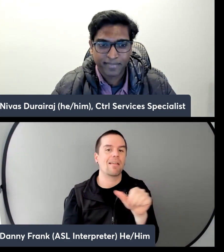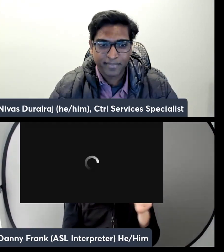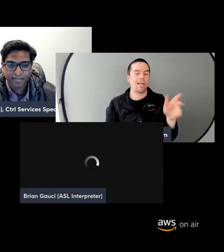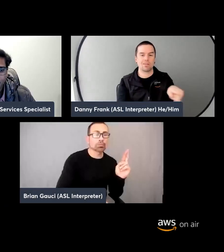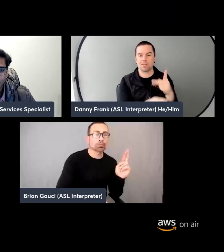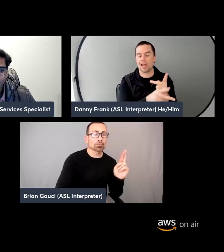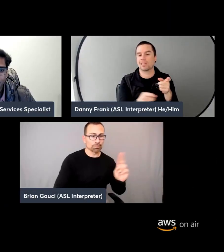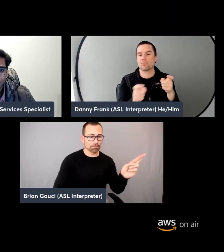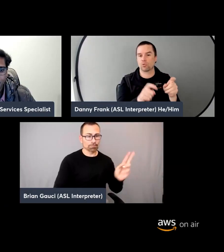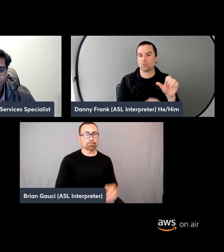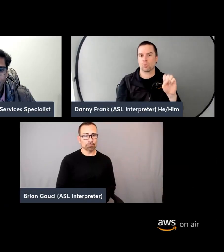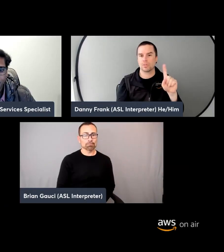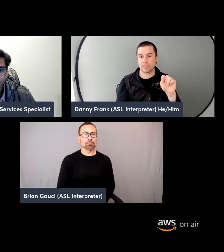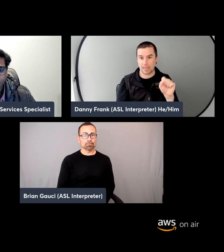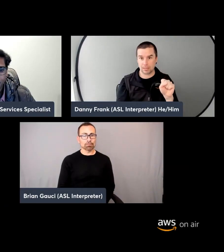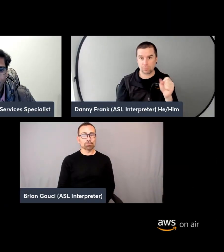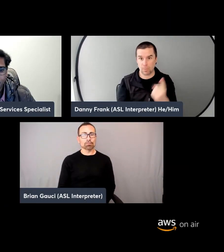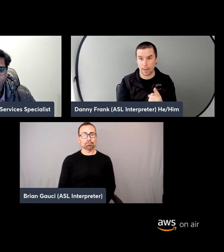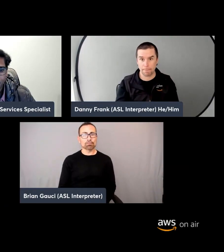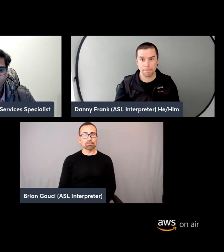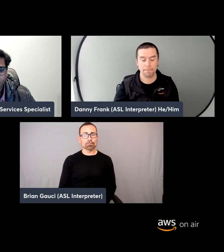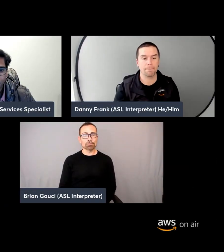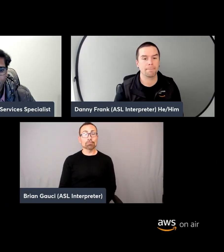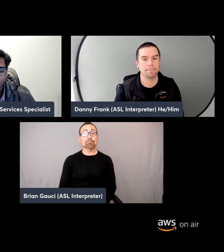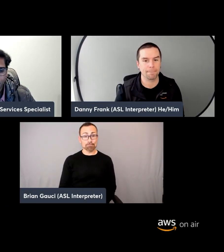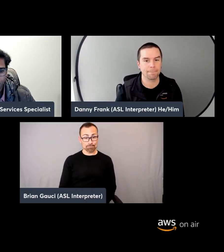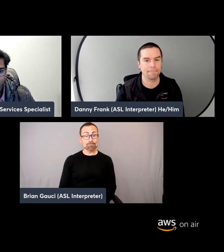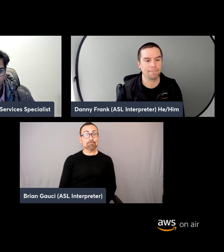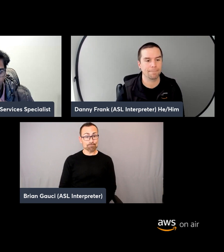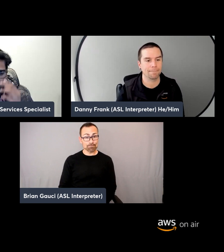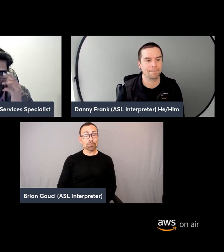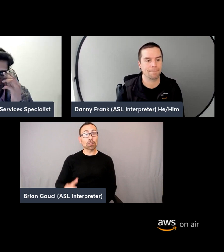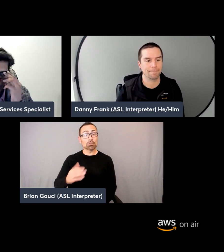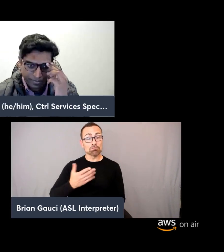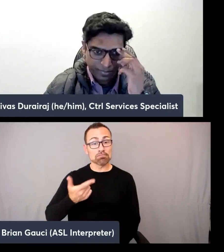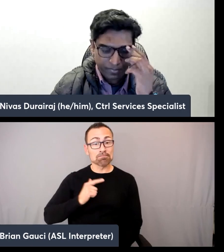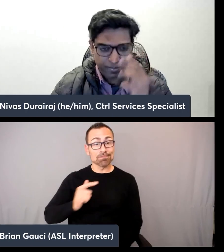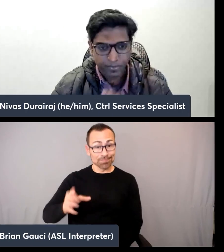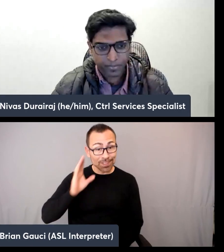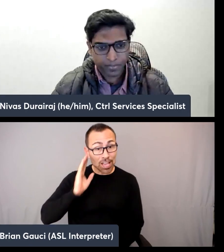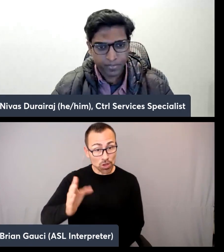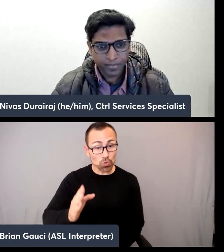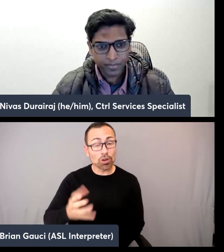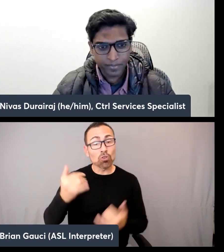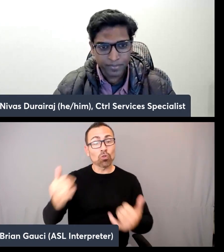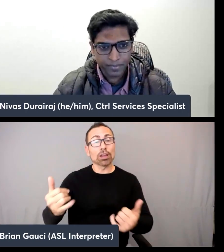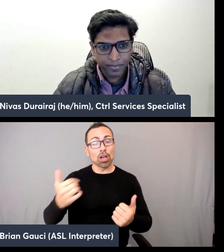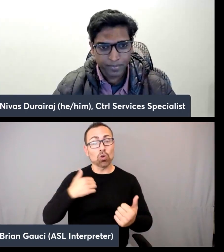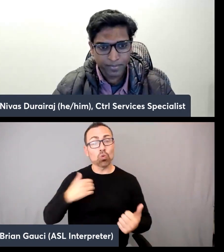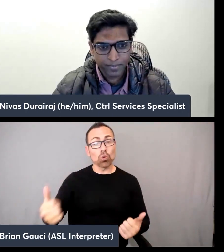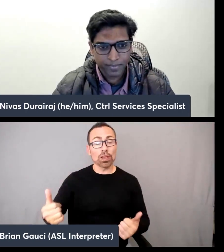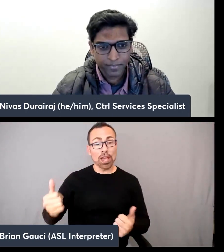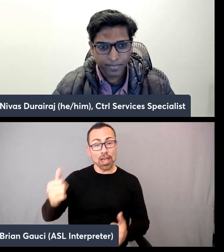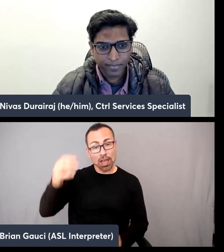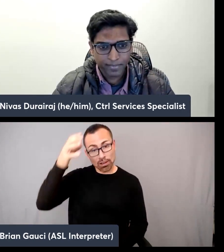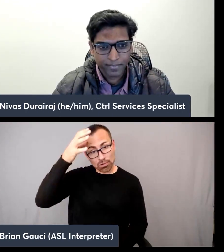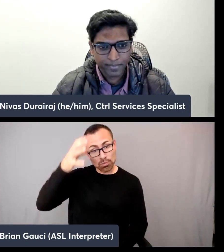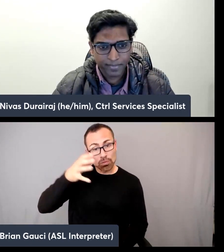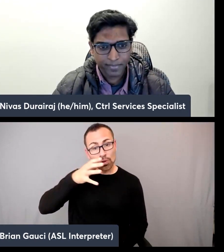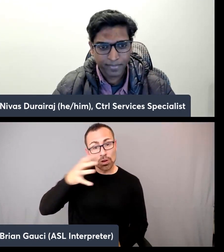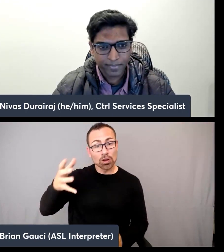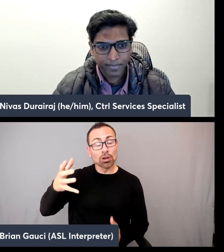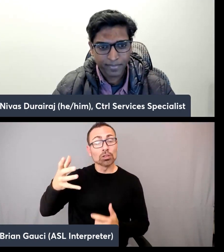available? It will. It will. So as of today, Control Tower has Control Tower's controls are aligned